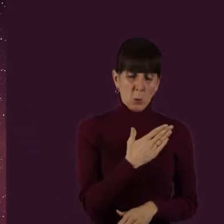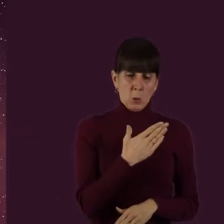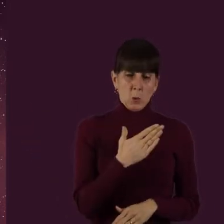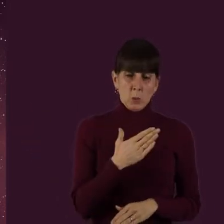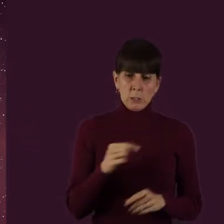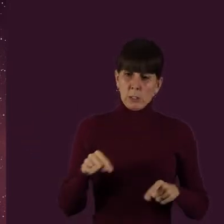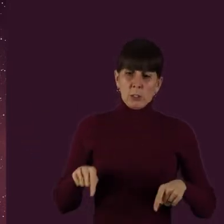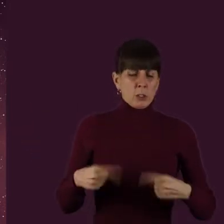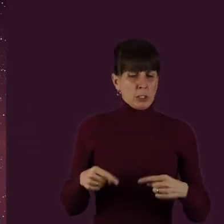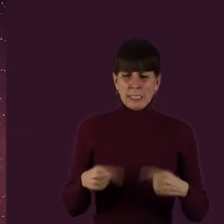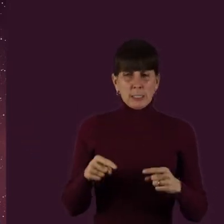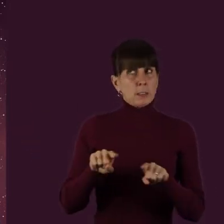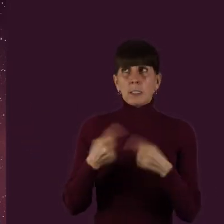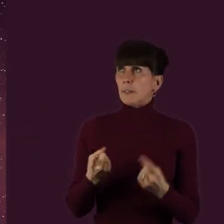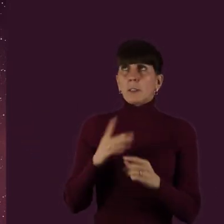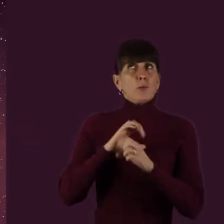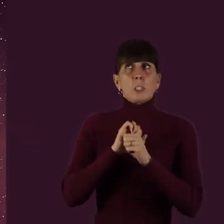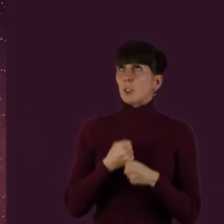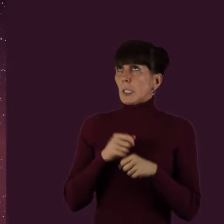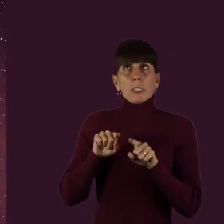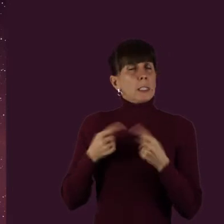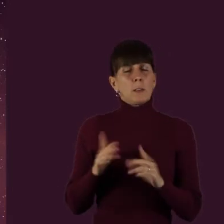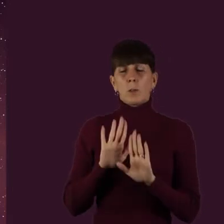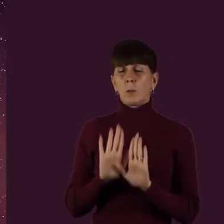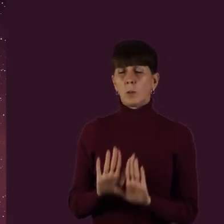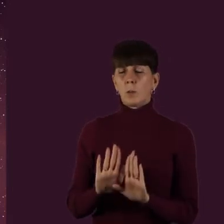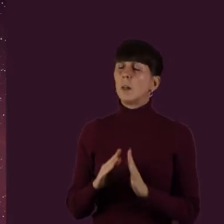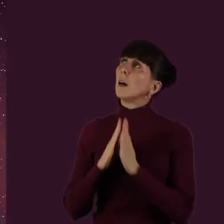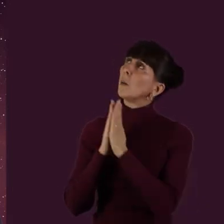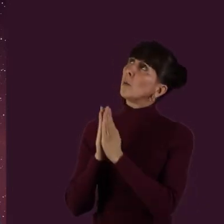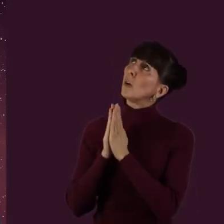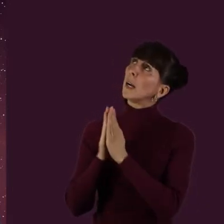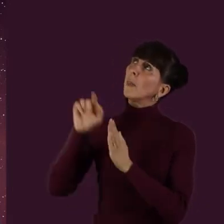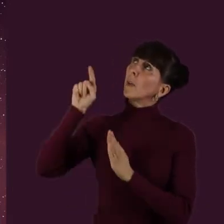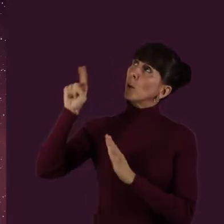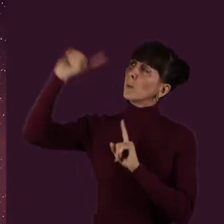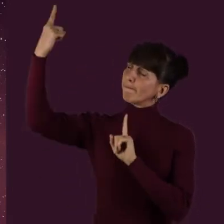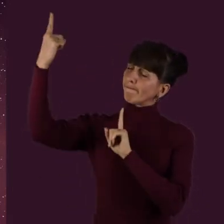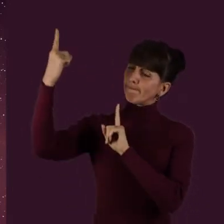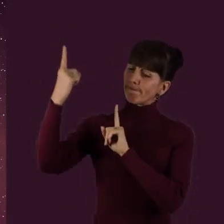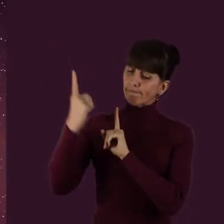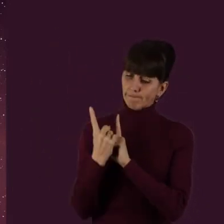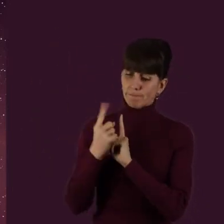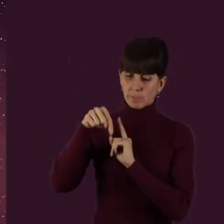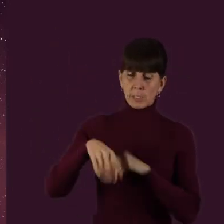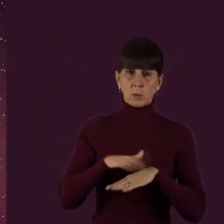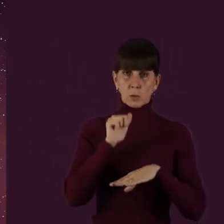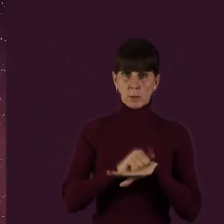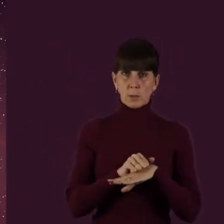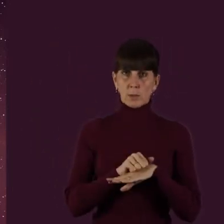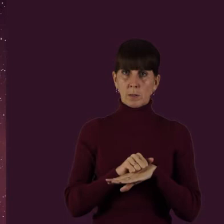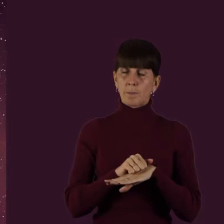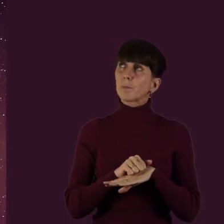and frustrations, Father God, I pray that you would meet with us this Christmas. Lord, I pray we would